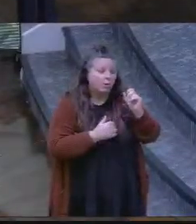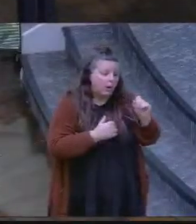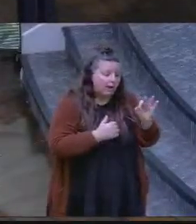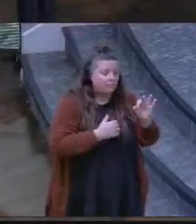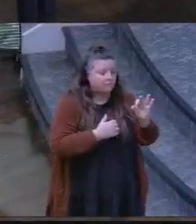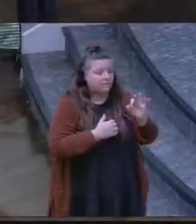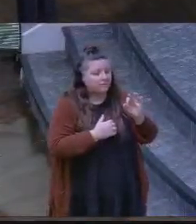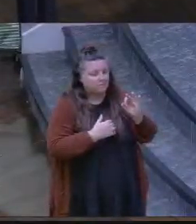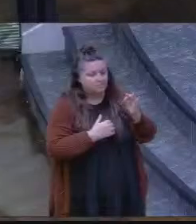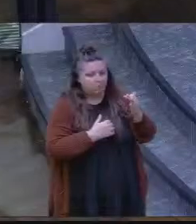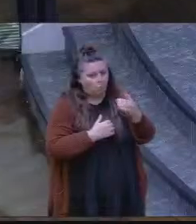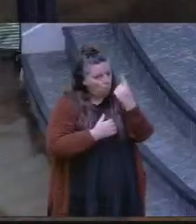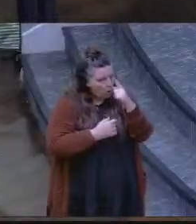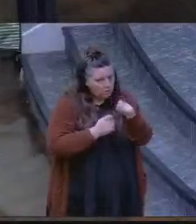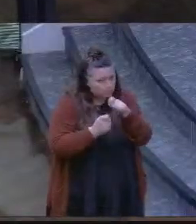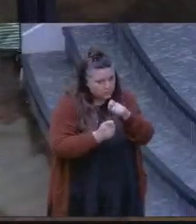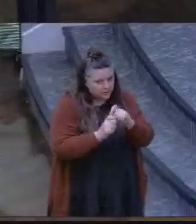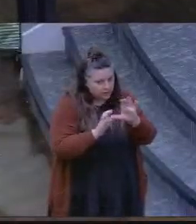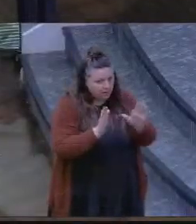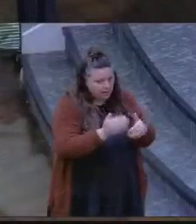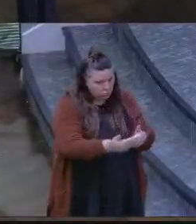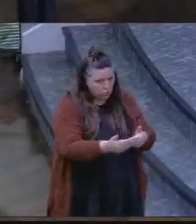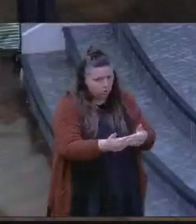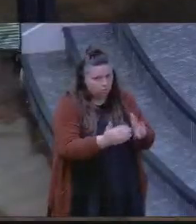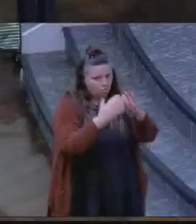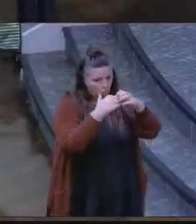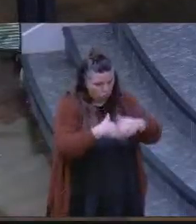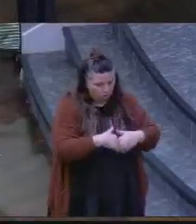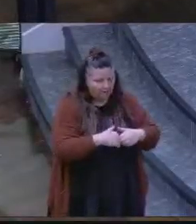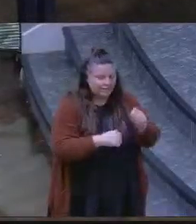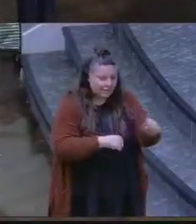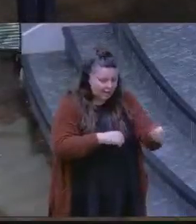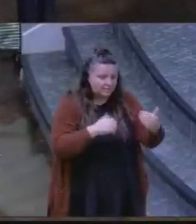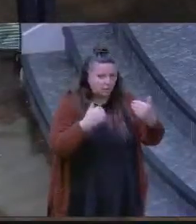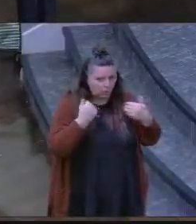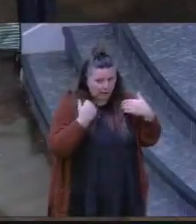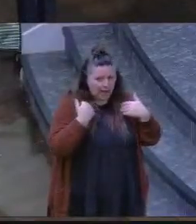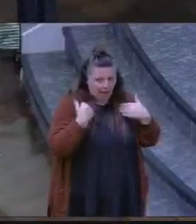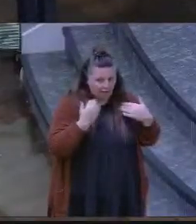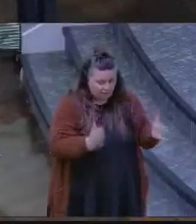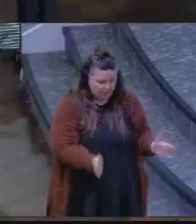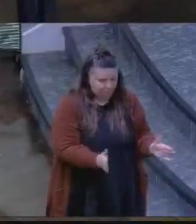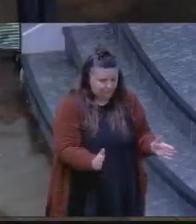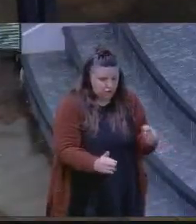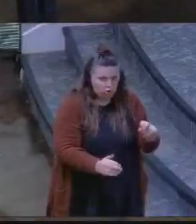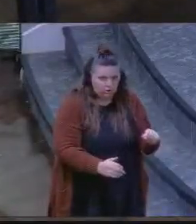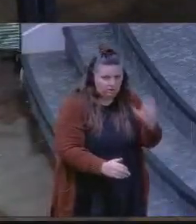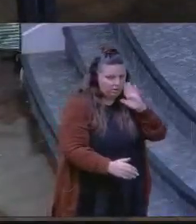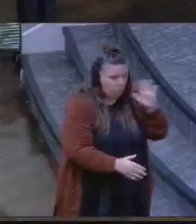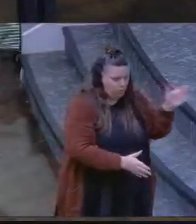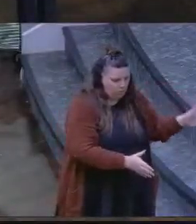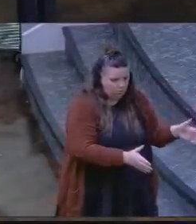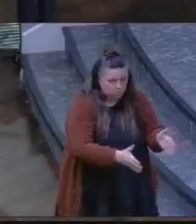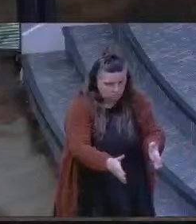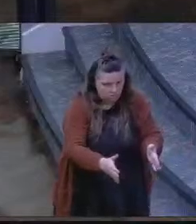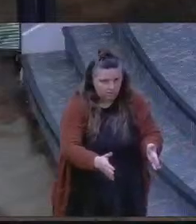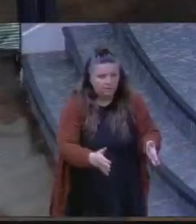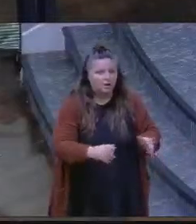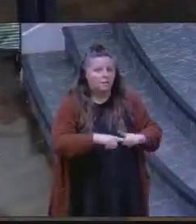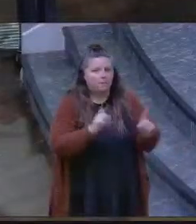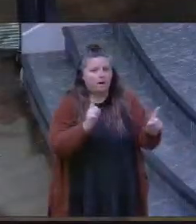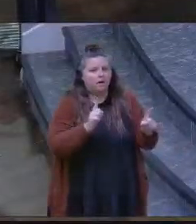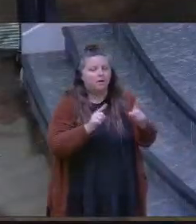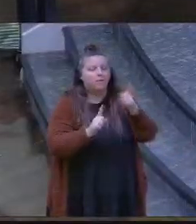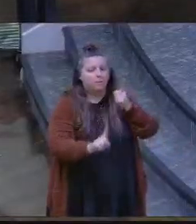down, then yes, we do have mobile units available, but the whole purpose of the wholesale renovation is so that we don't have whole buildings go